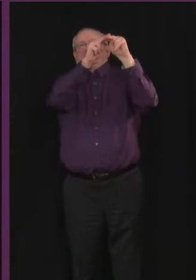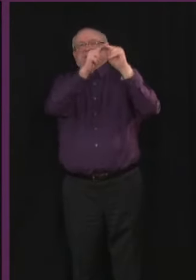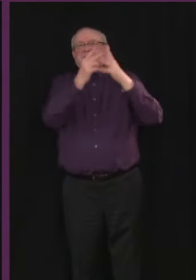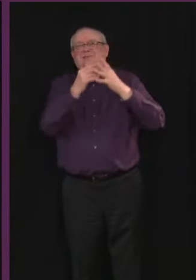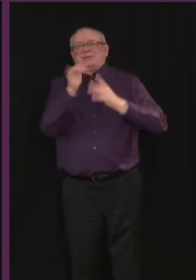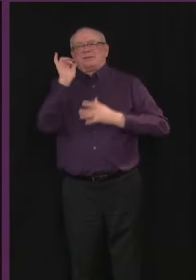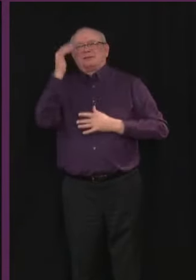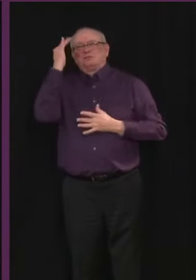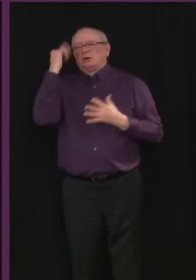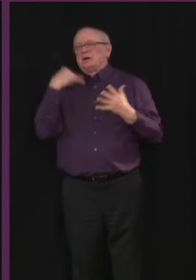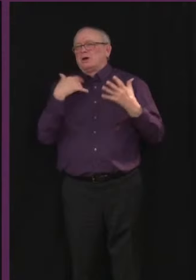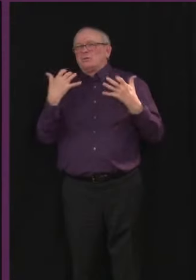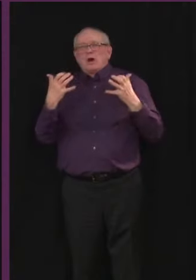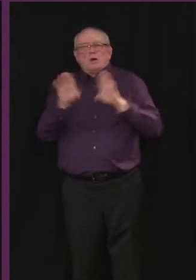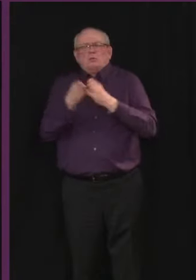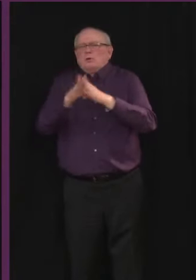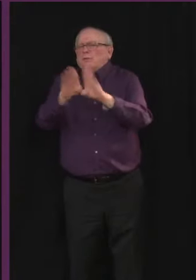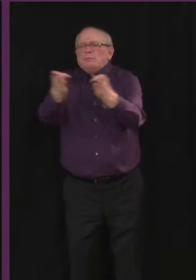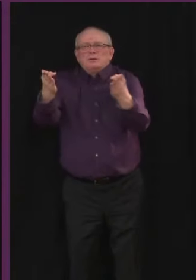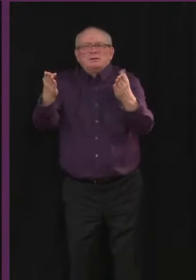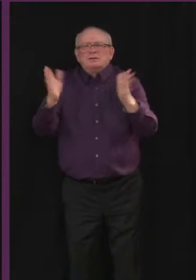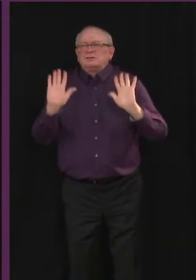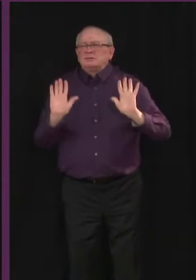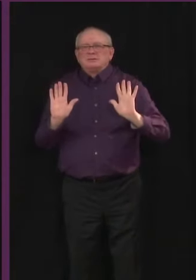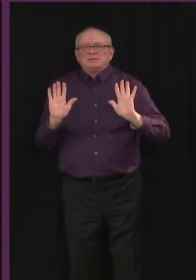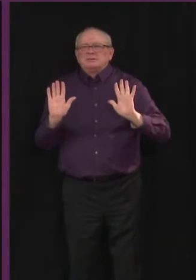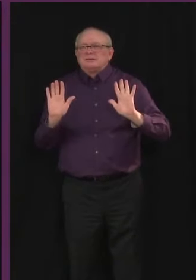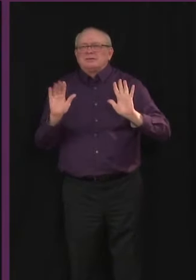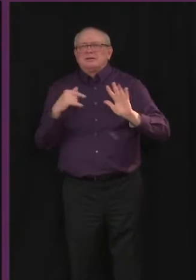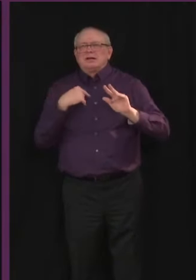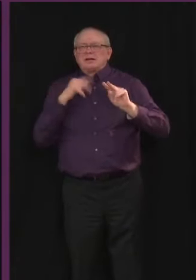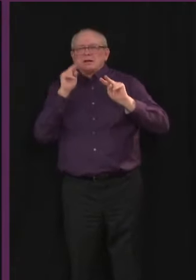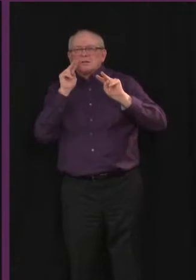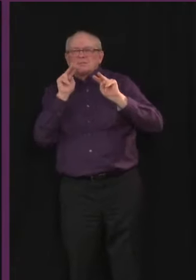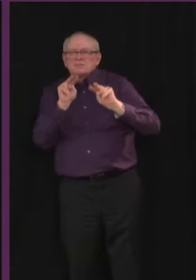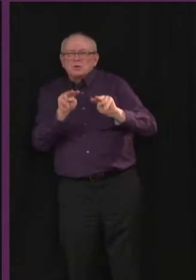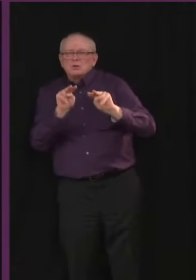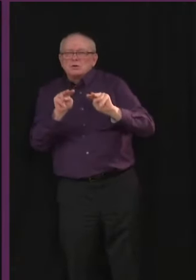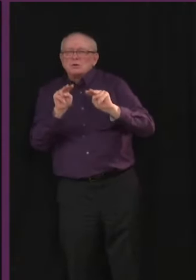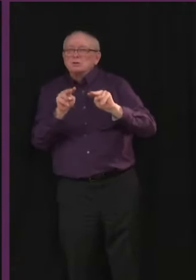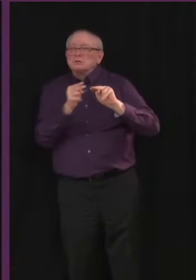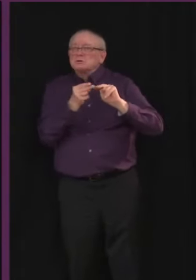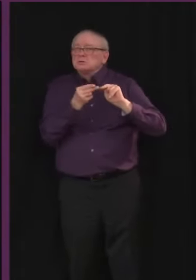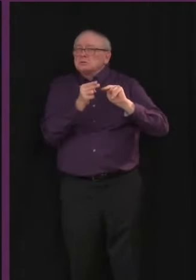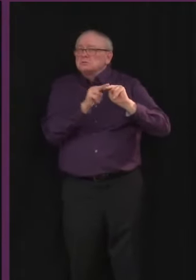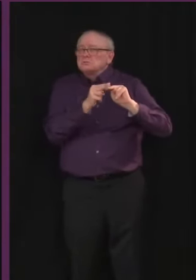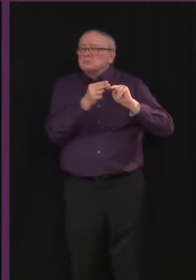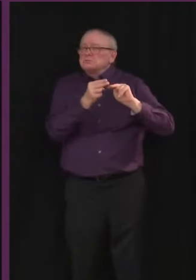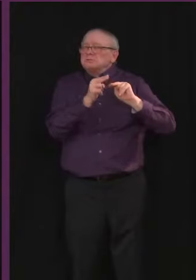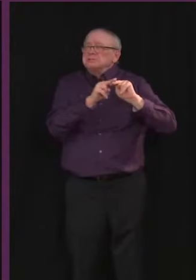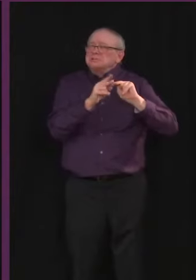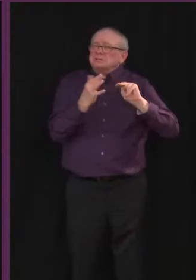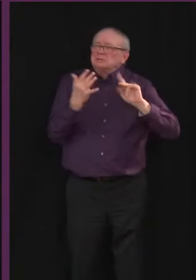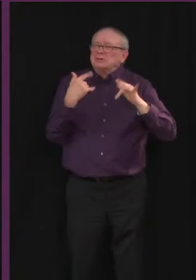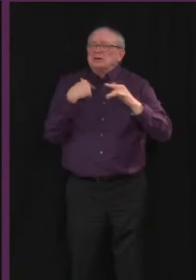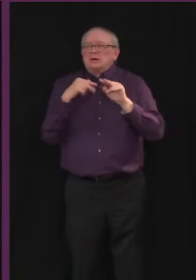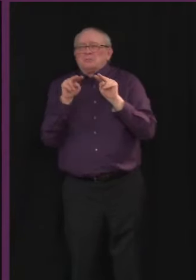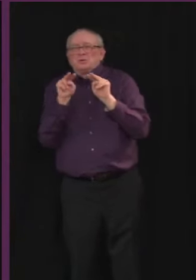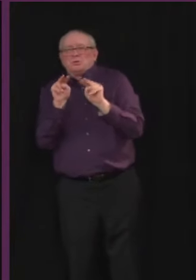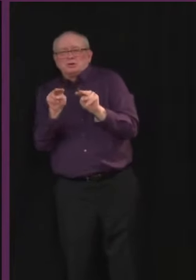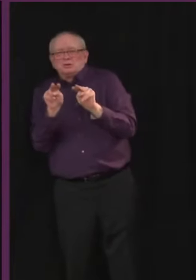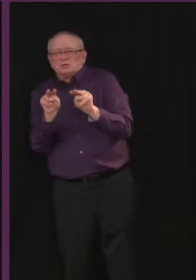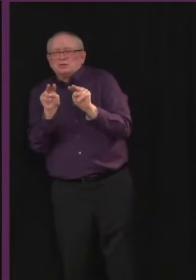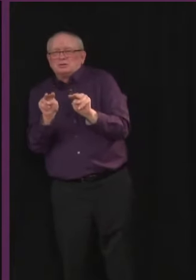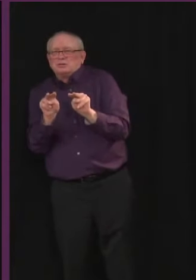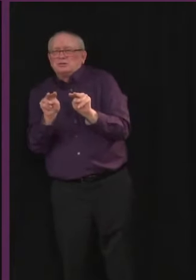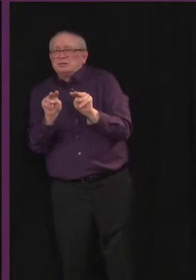too quickly into any further actions to open activities before we get a full sense of whether or not, again, we're starting to enter